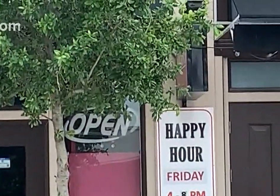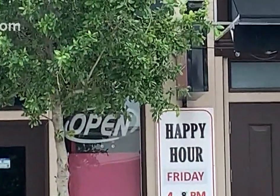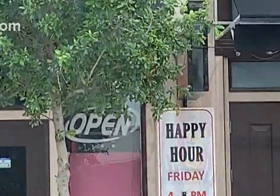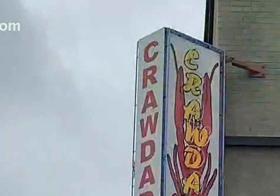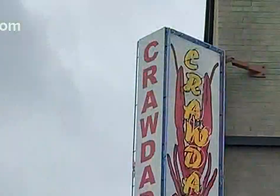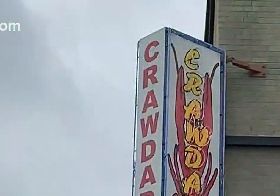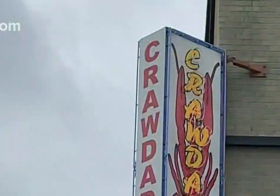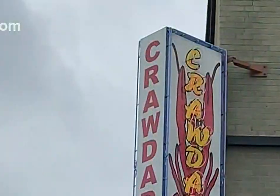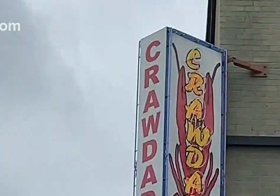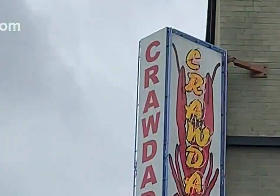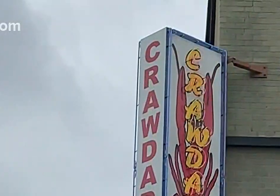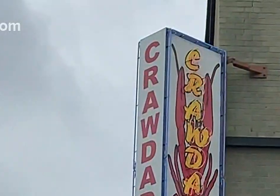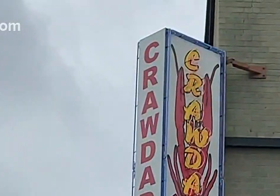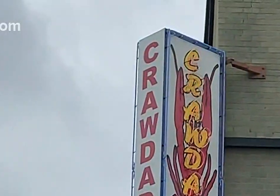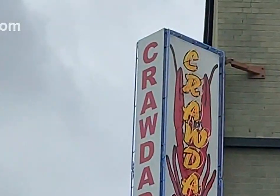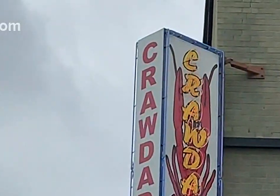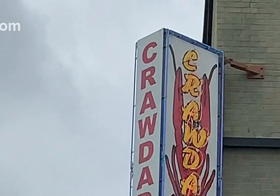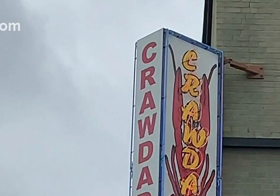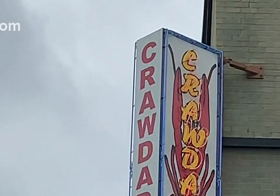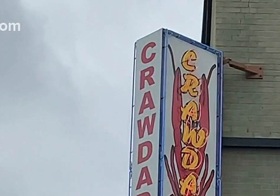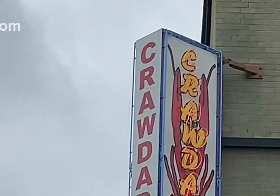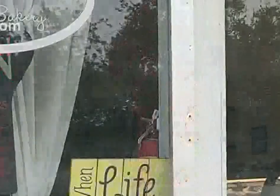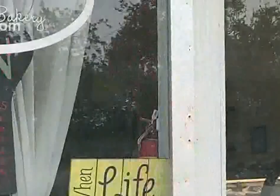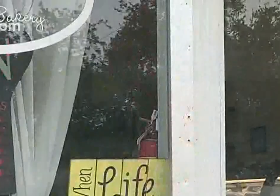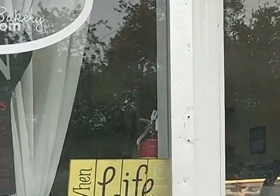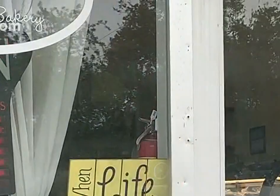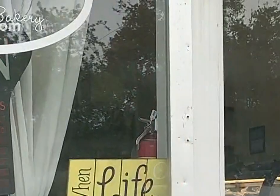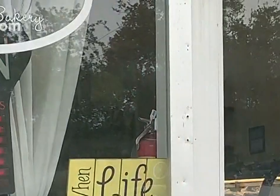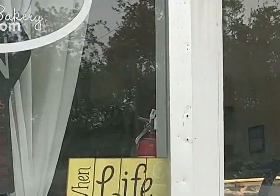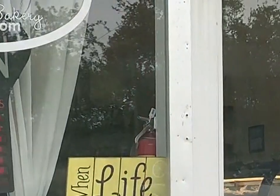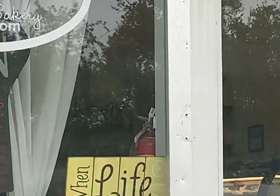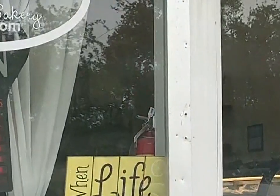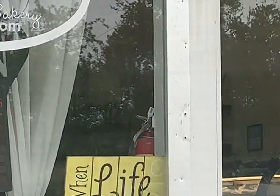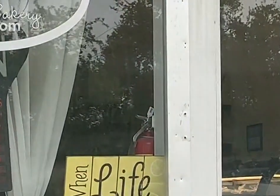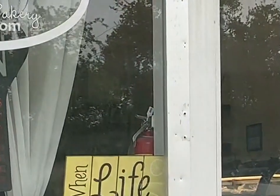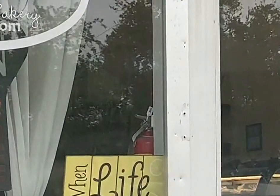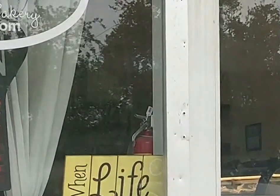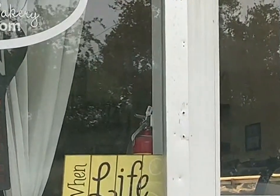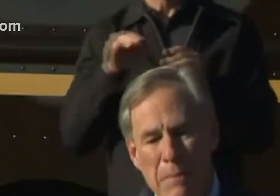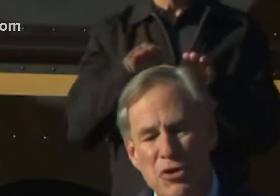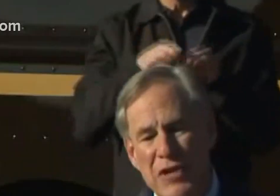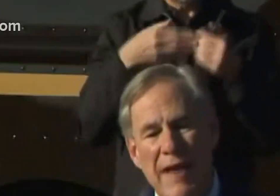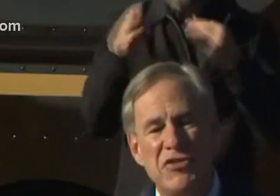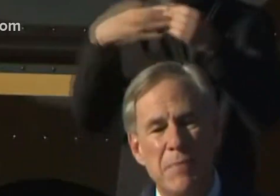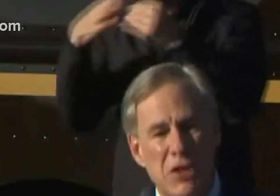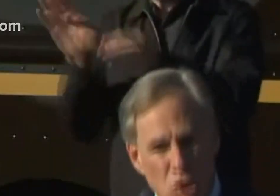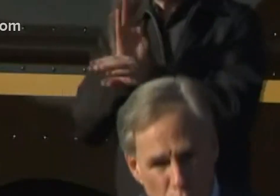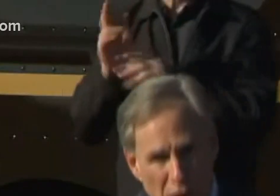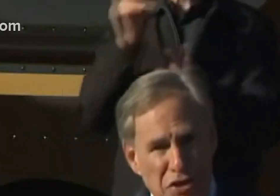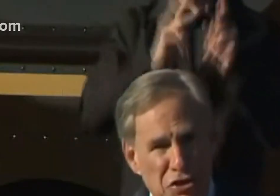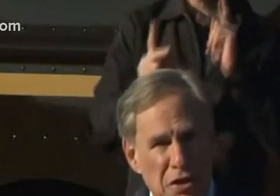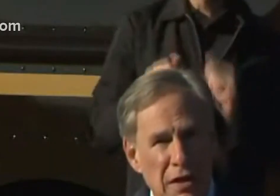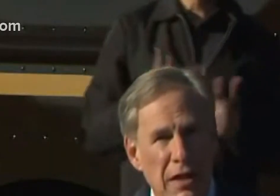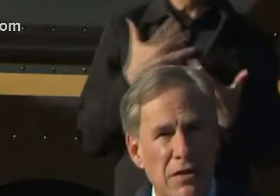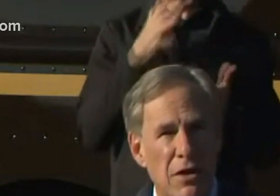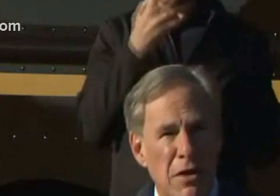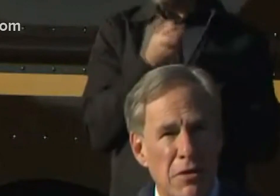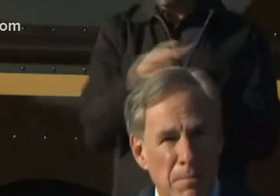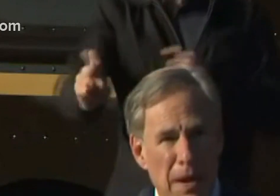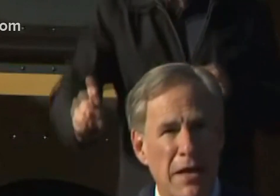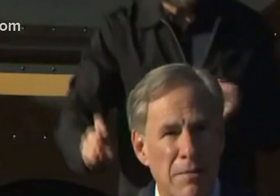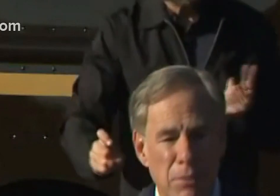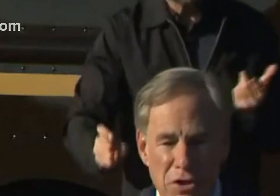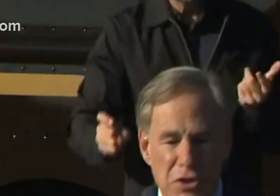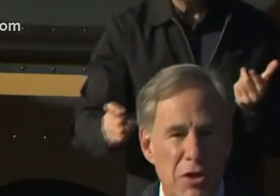effort to reduce the number of COVID deaths across the state, the governor had this to say. People's lives have been crushed, and